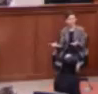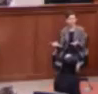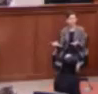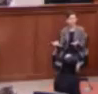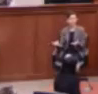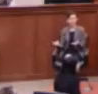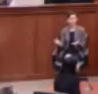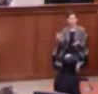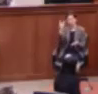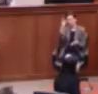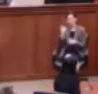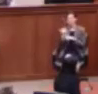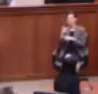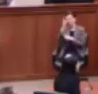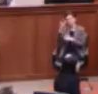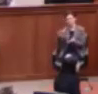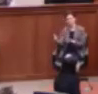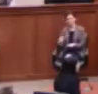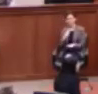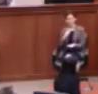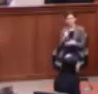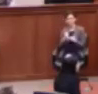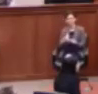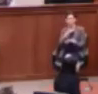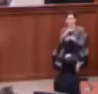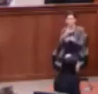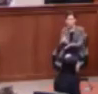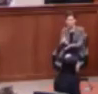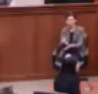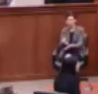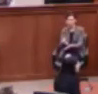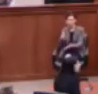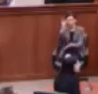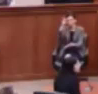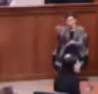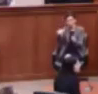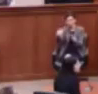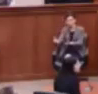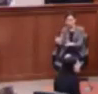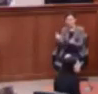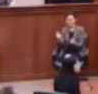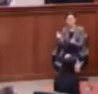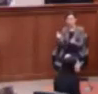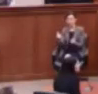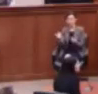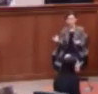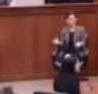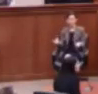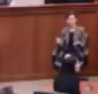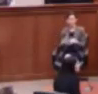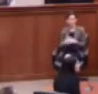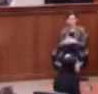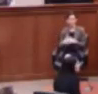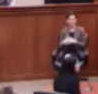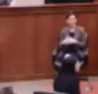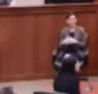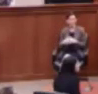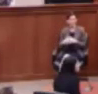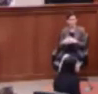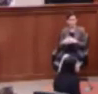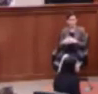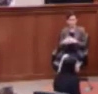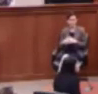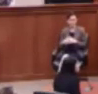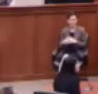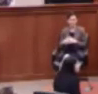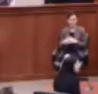my grandfather died, and that left us at a loss. And I want the opportunity to be able to help and know how to help my